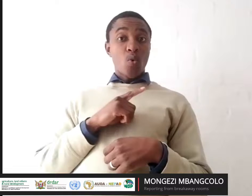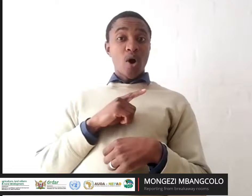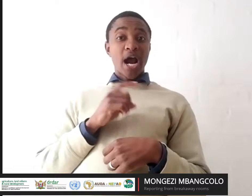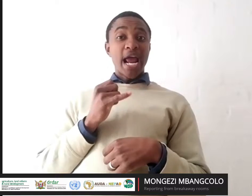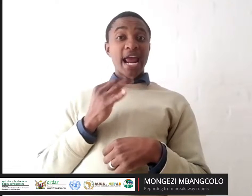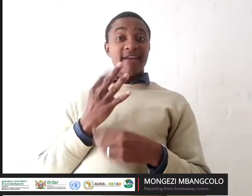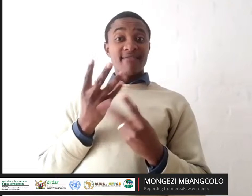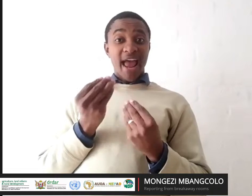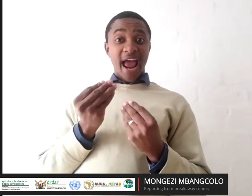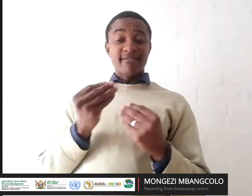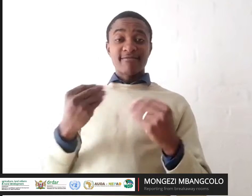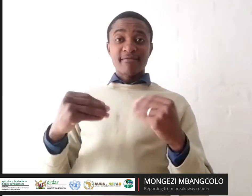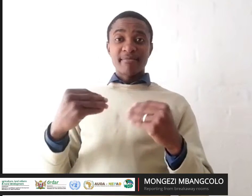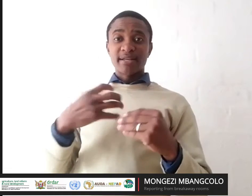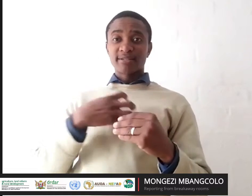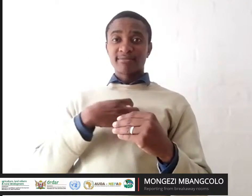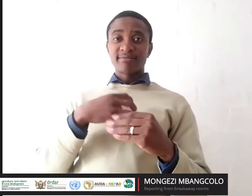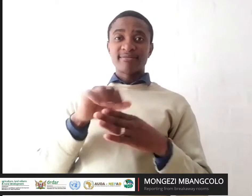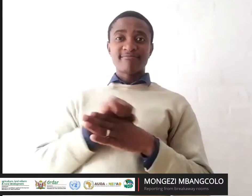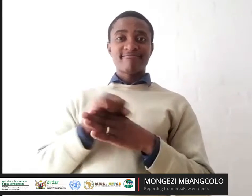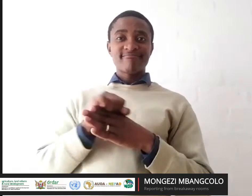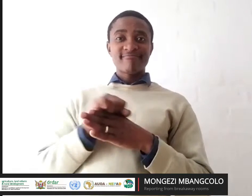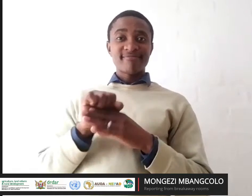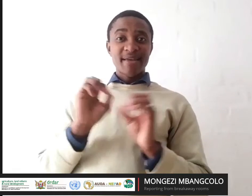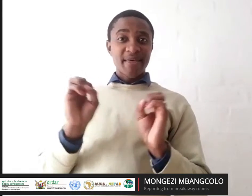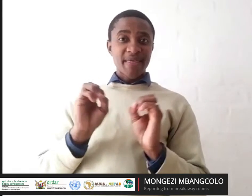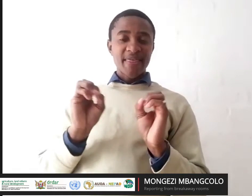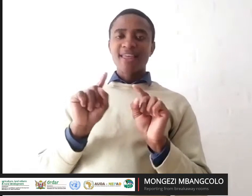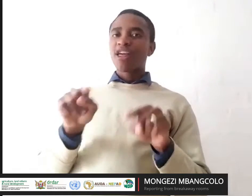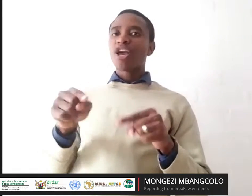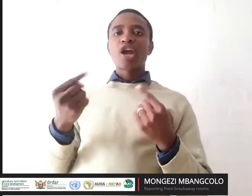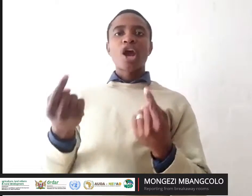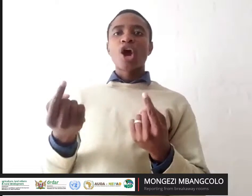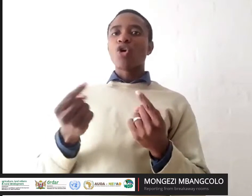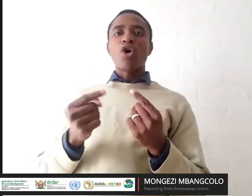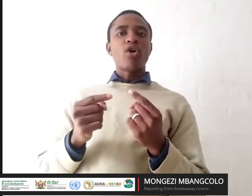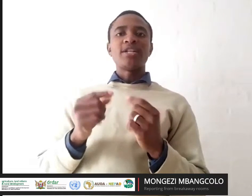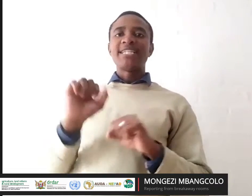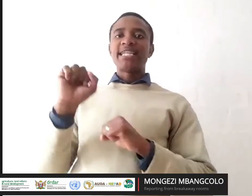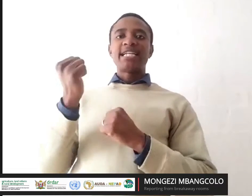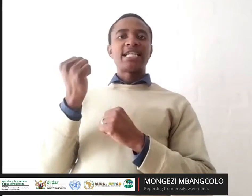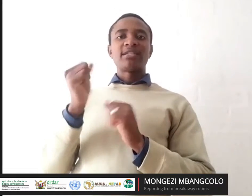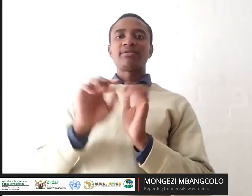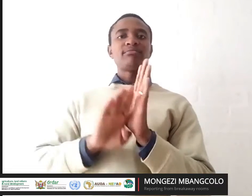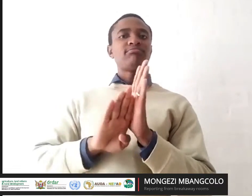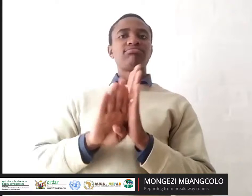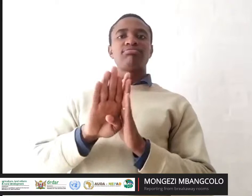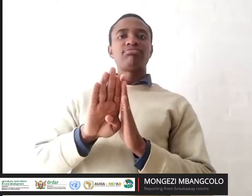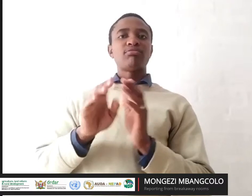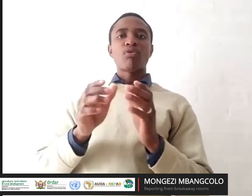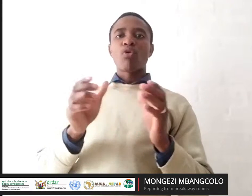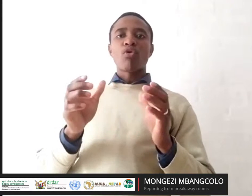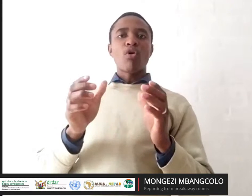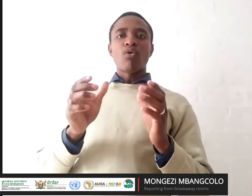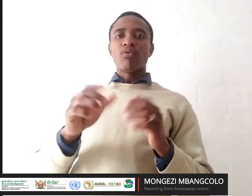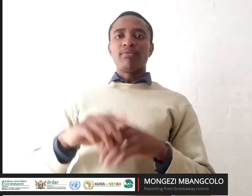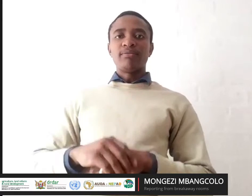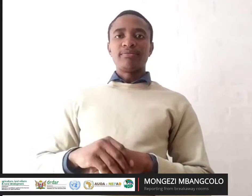that, you will not be able to simply grow the industries, and therefore,